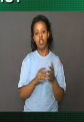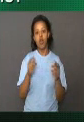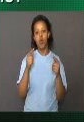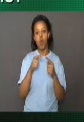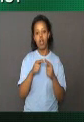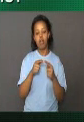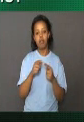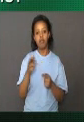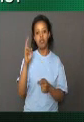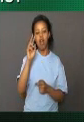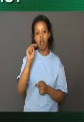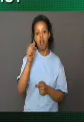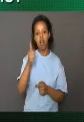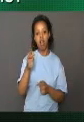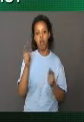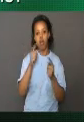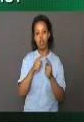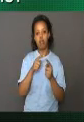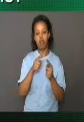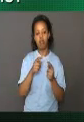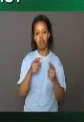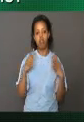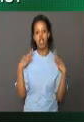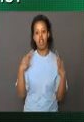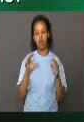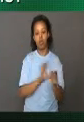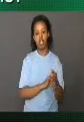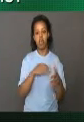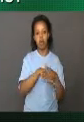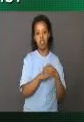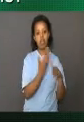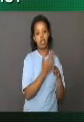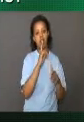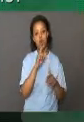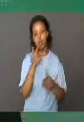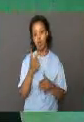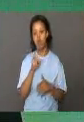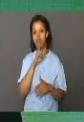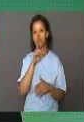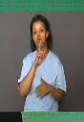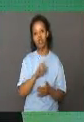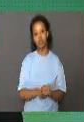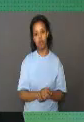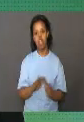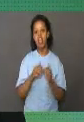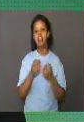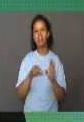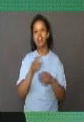its RNA into the host cell is true. How did you